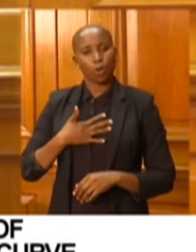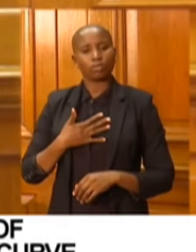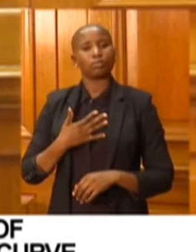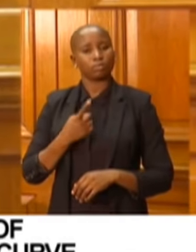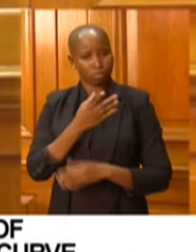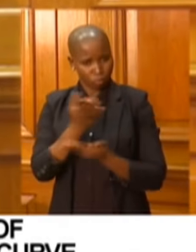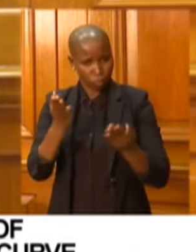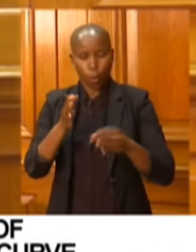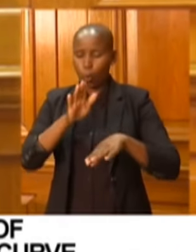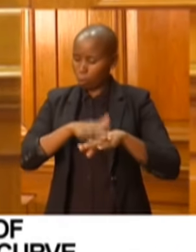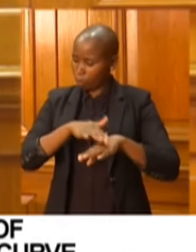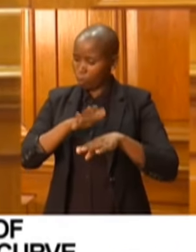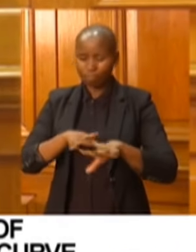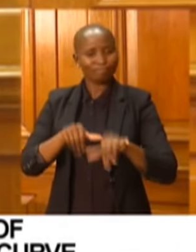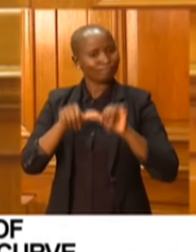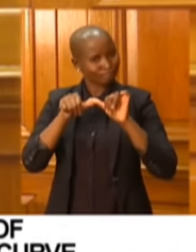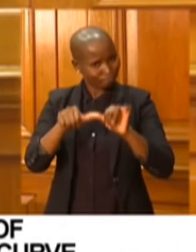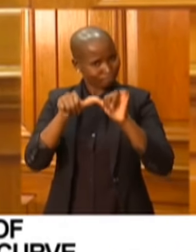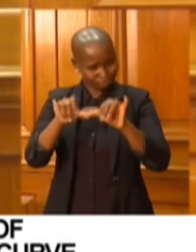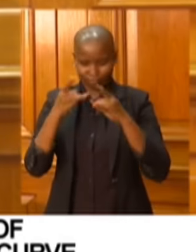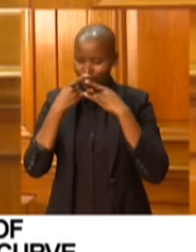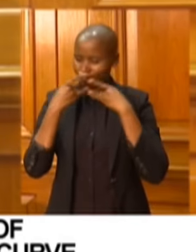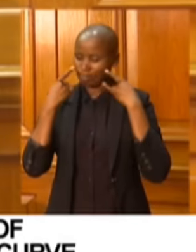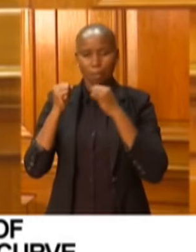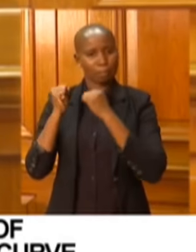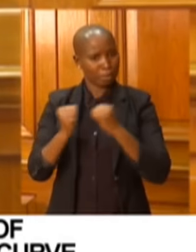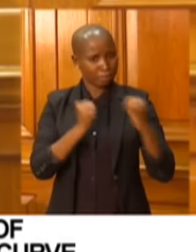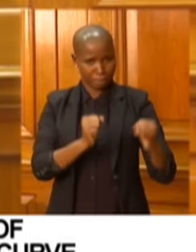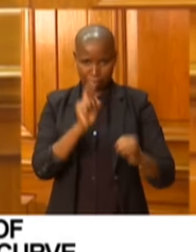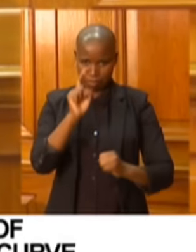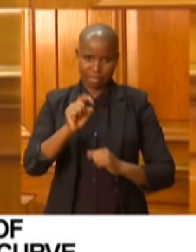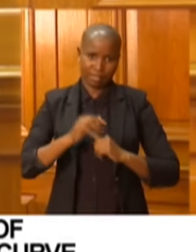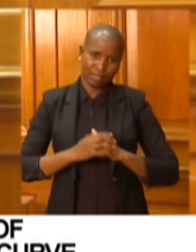continue doing just that.